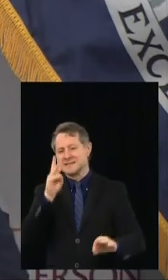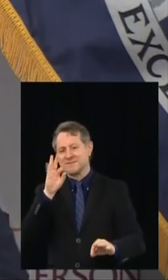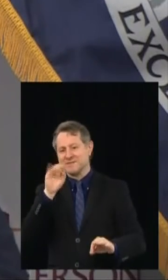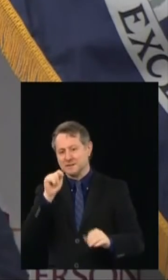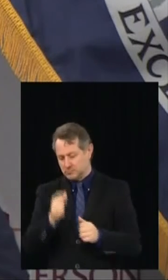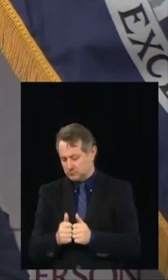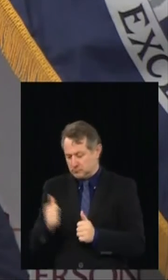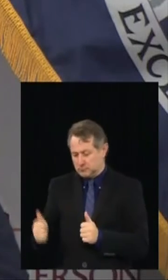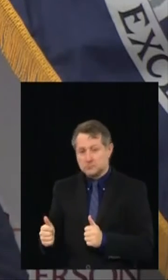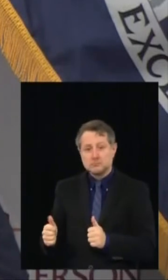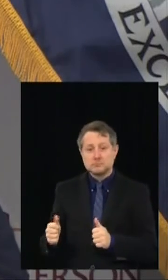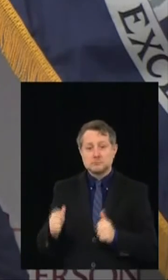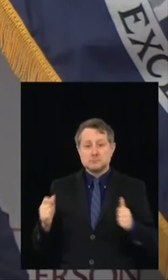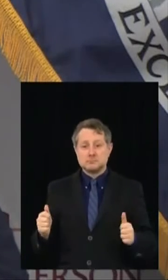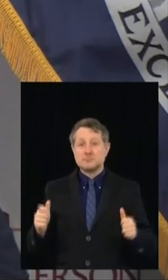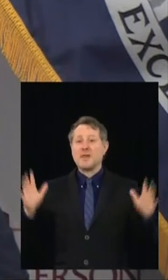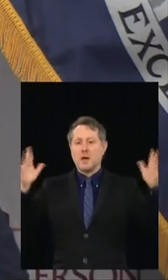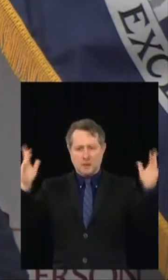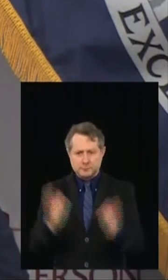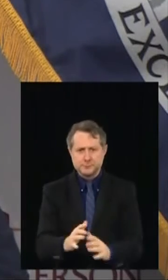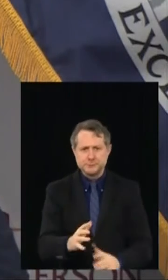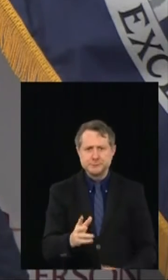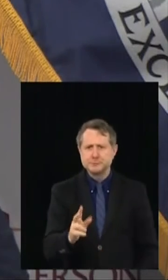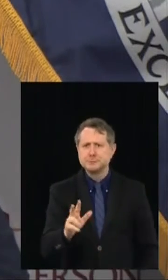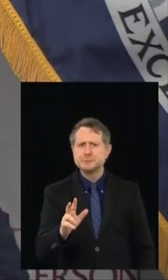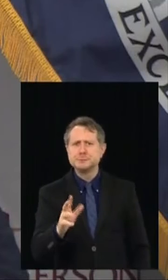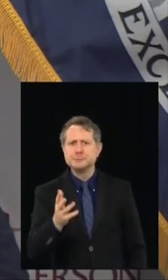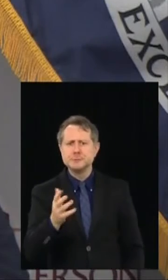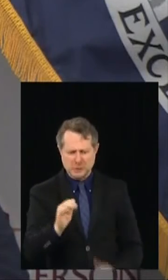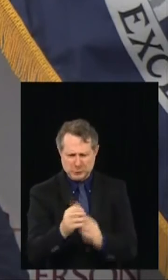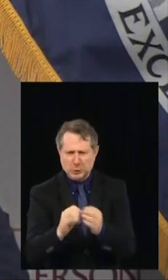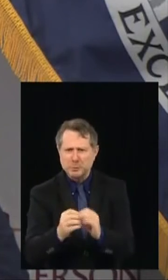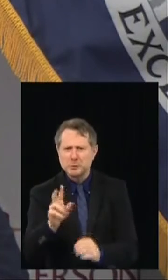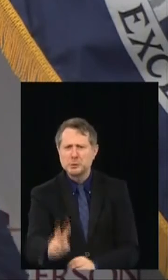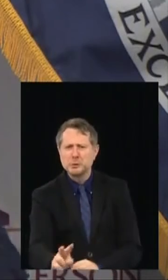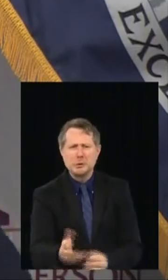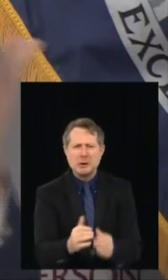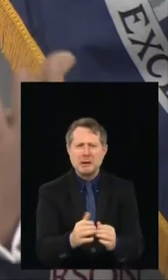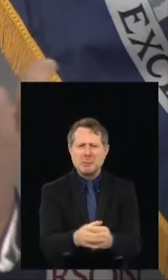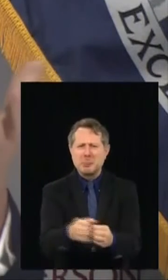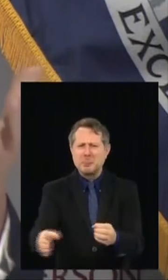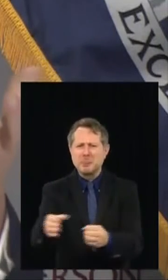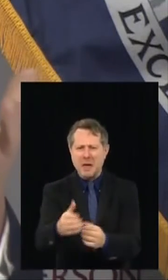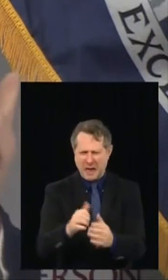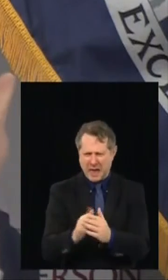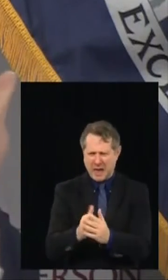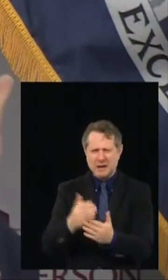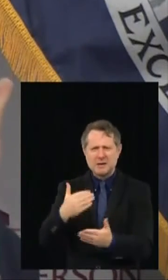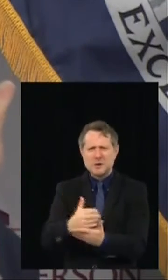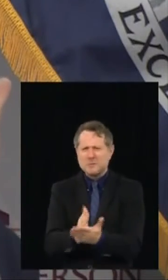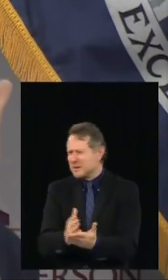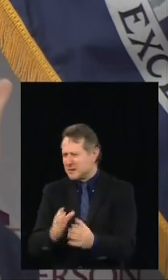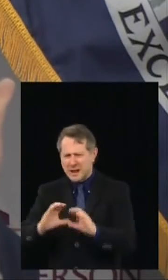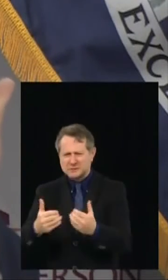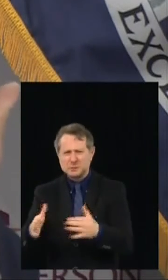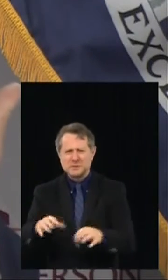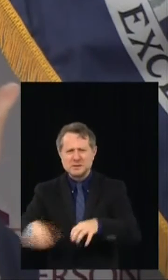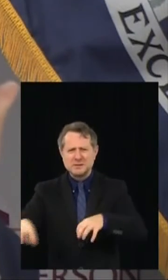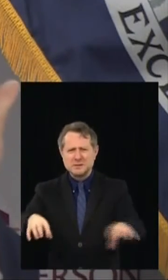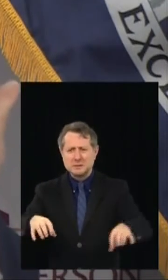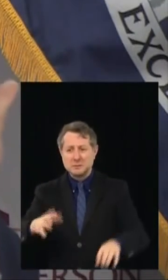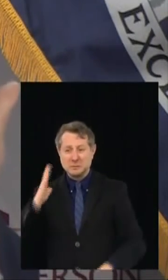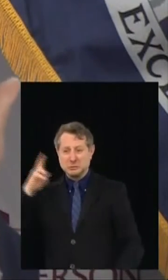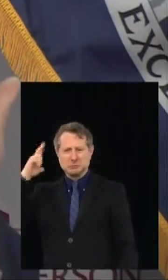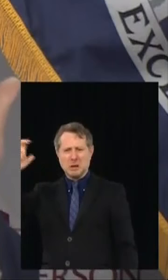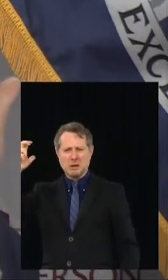have 72. All right, how do you run courses now with not having a gathering of students? How do you